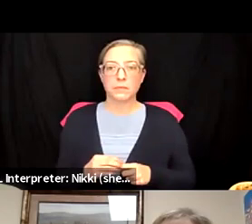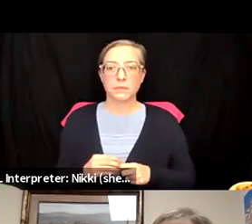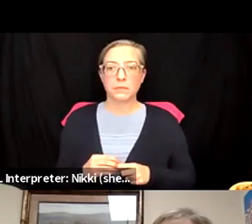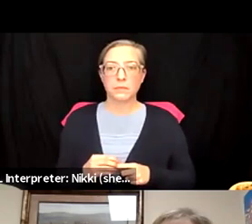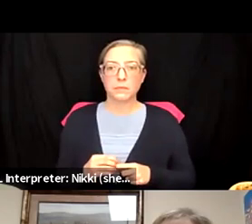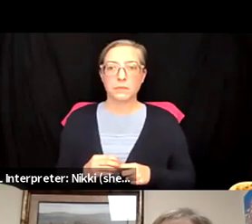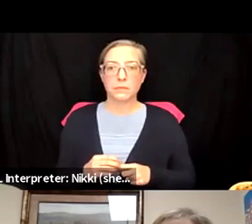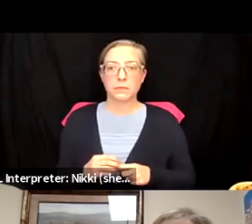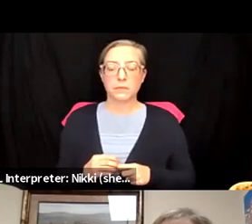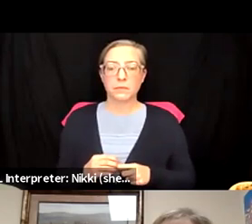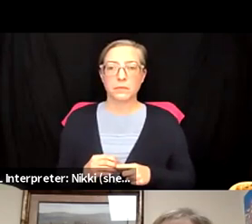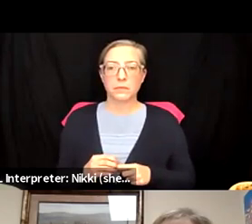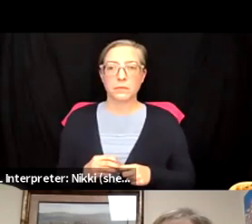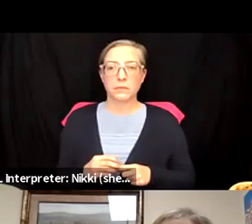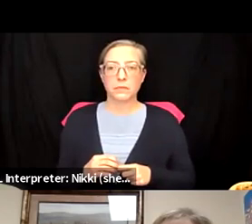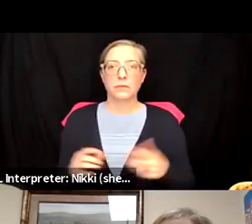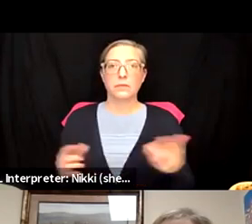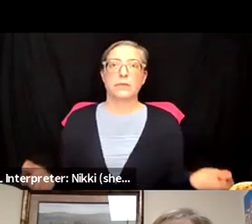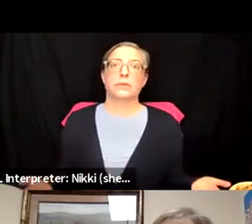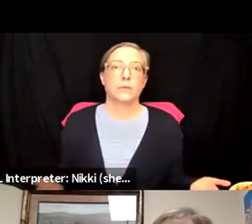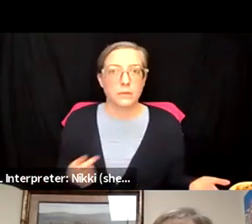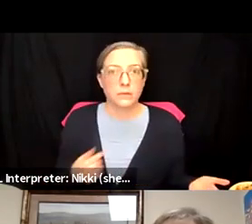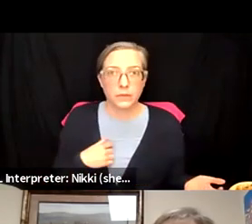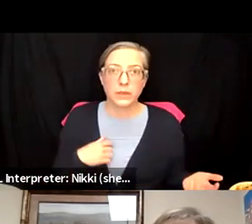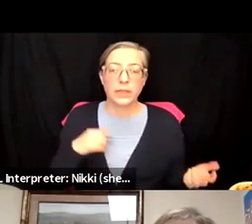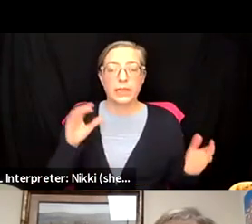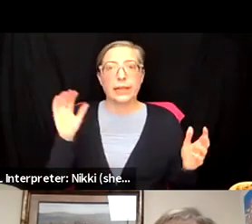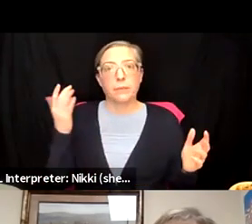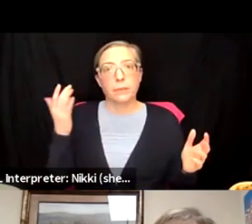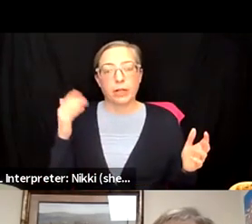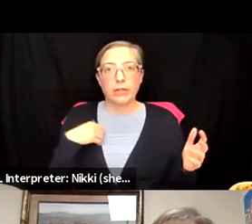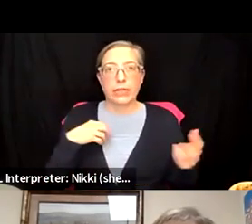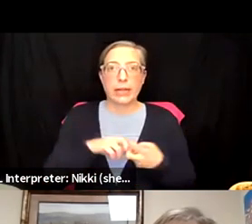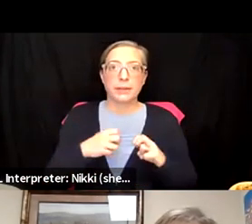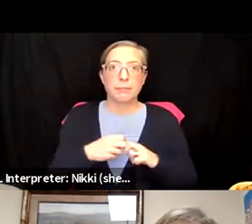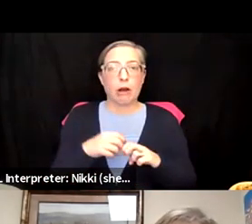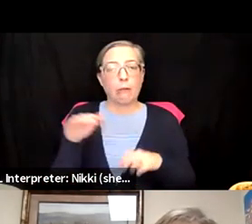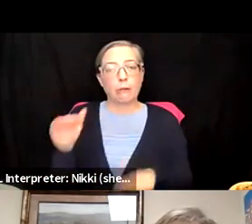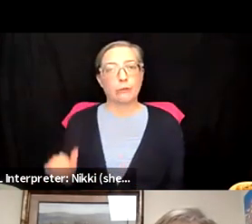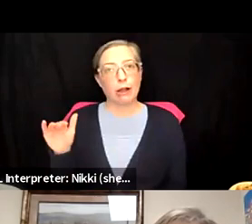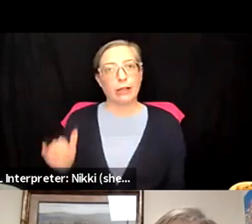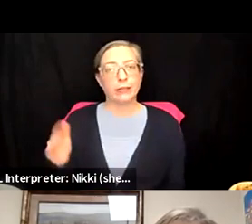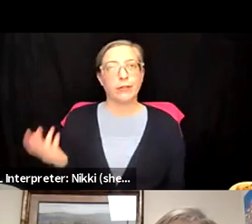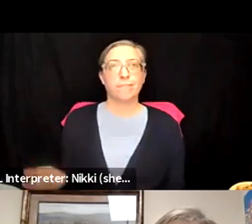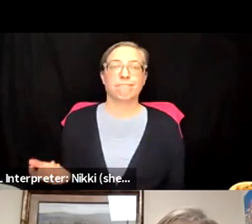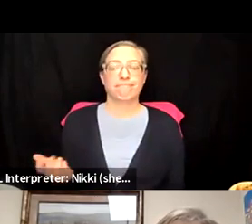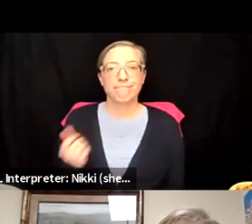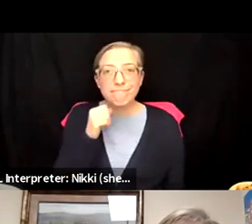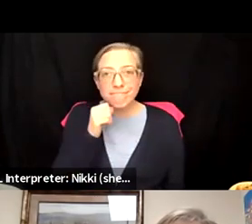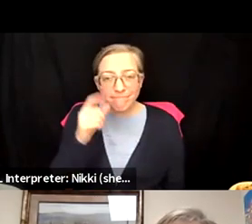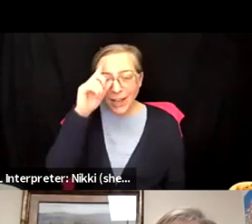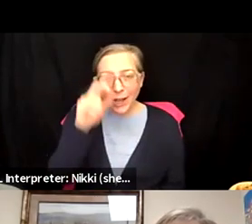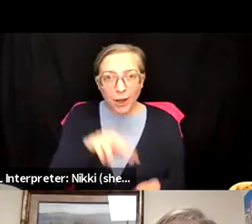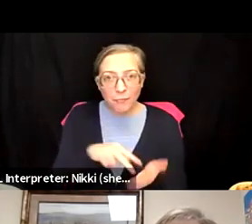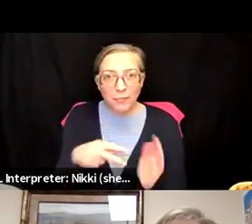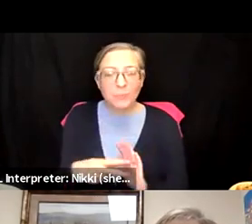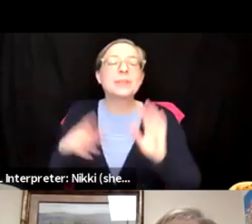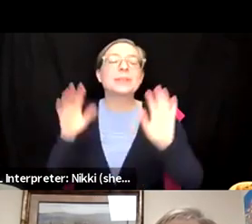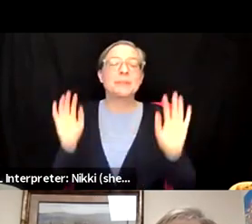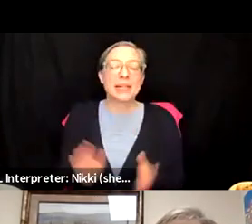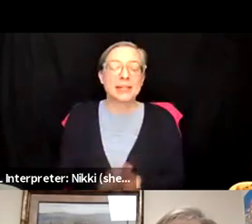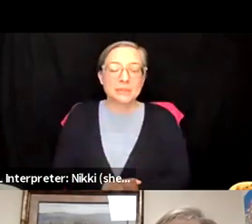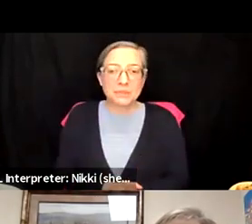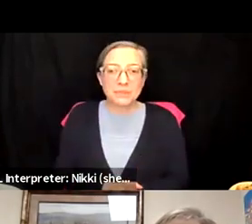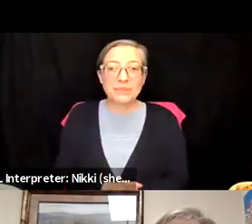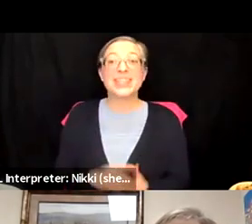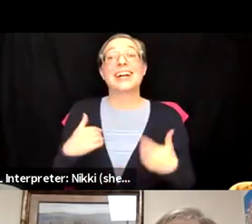I didn't mean to be such a problem child, but I guess I am. So anyway, I'm